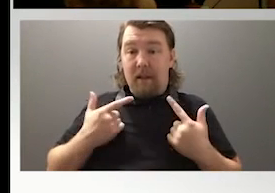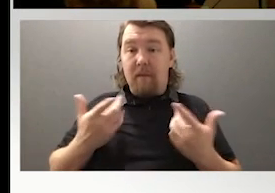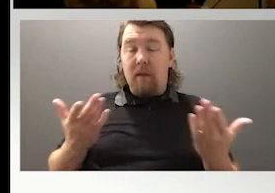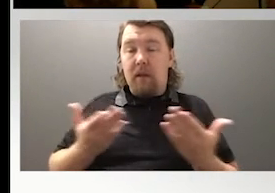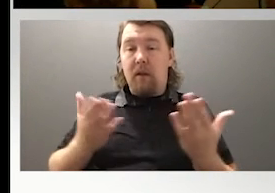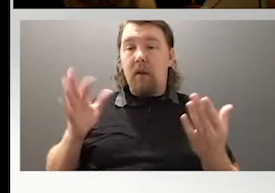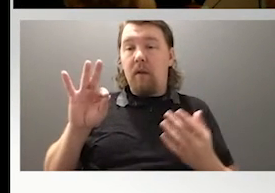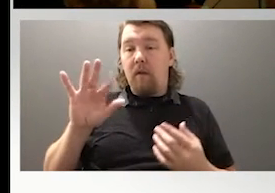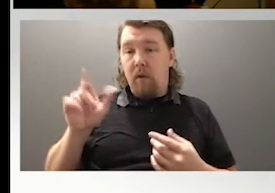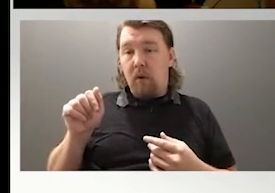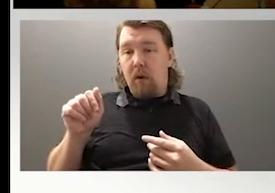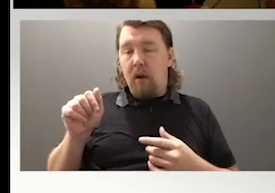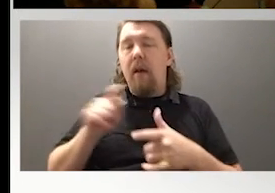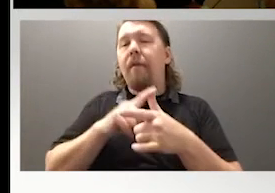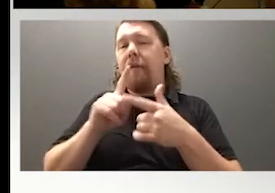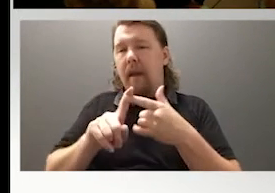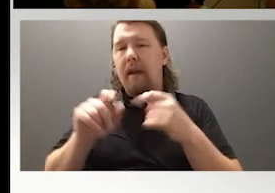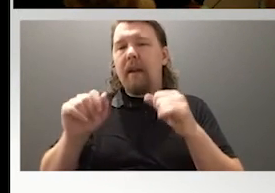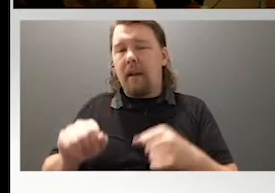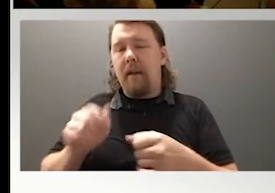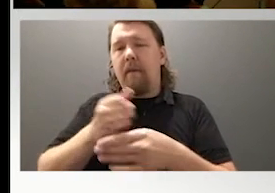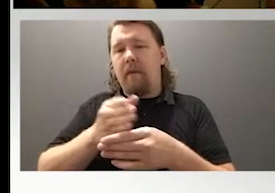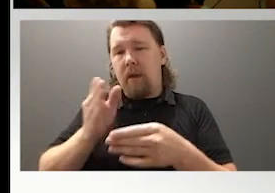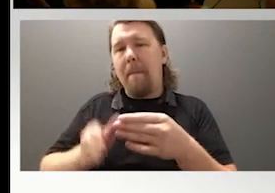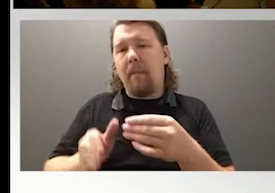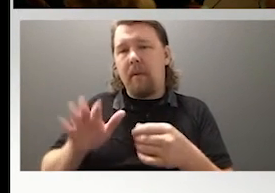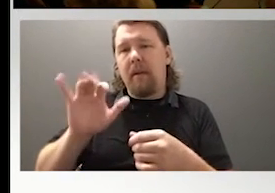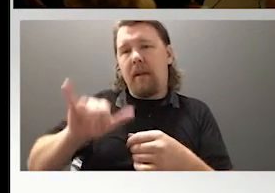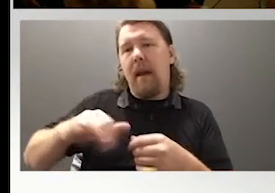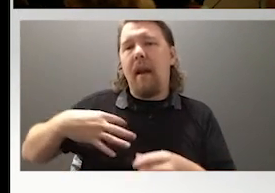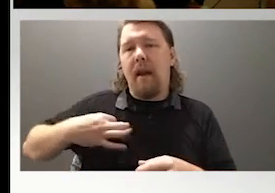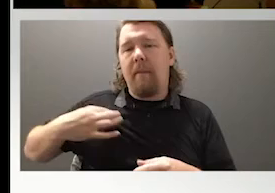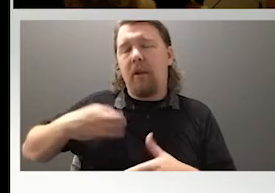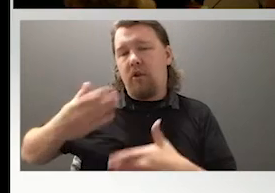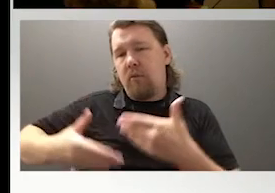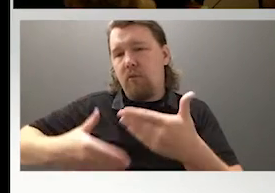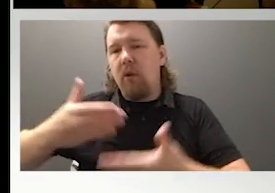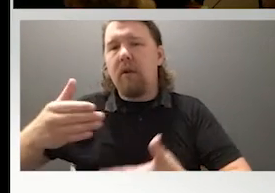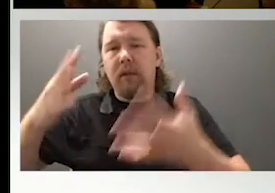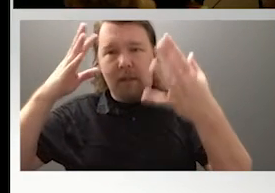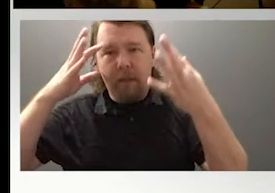we can complete the application process and issue a determination.